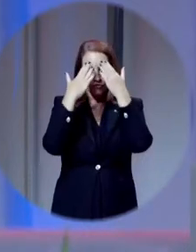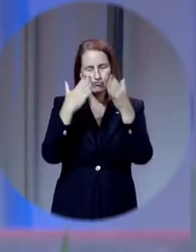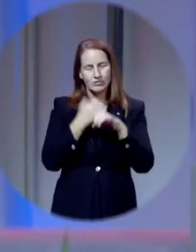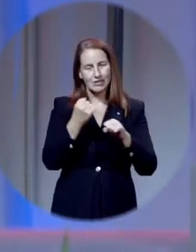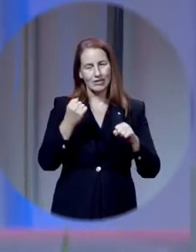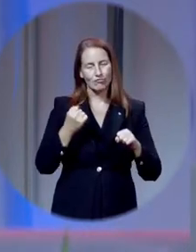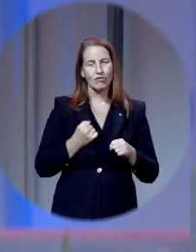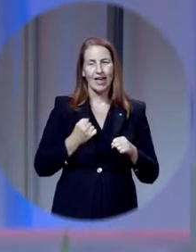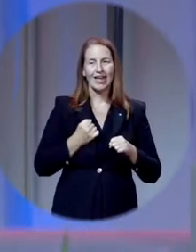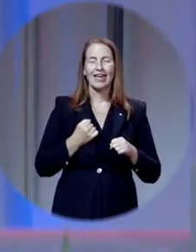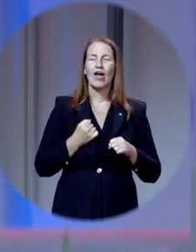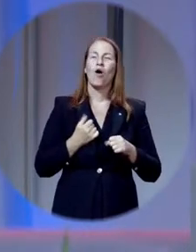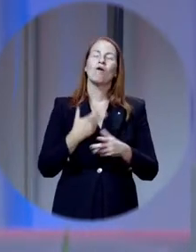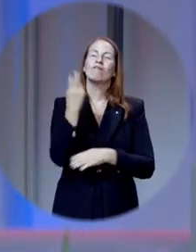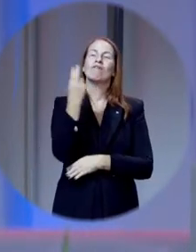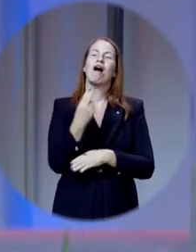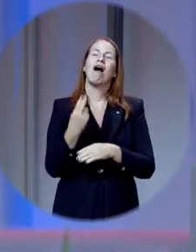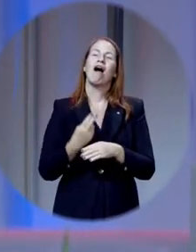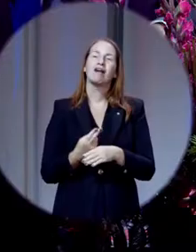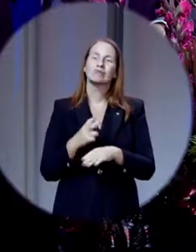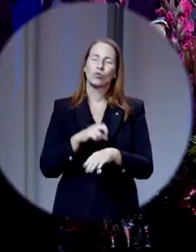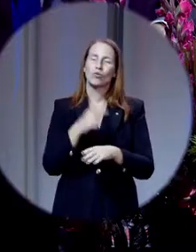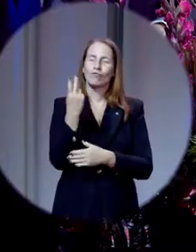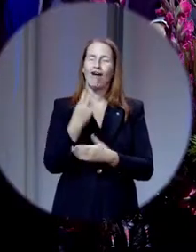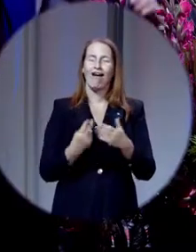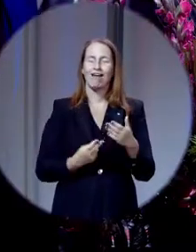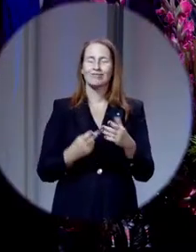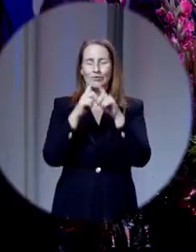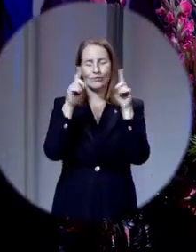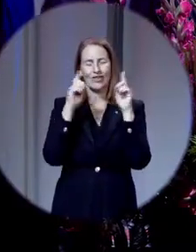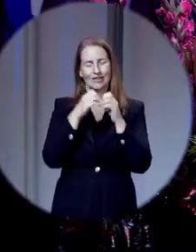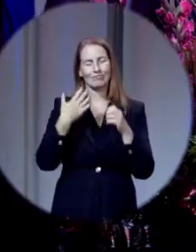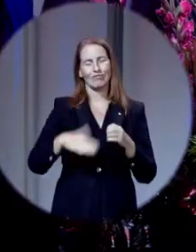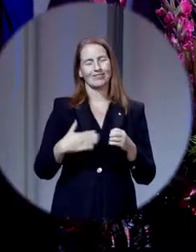Arts of the University of Brighton.